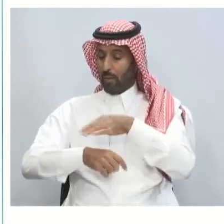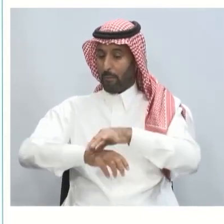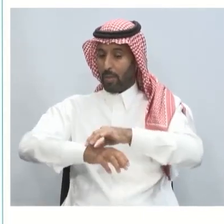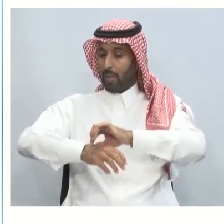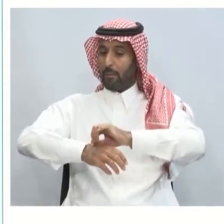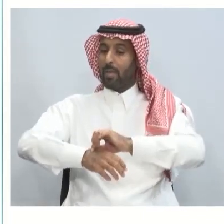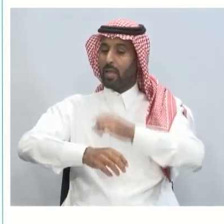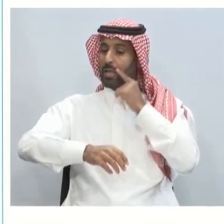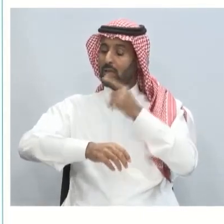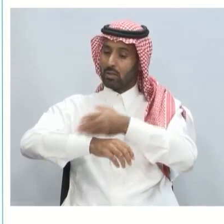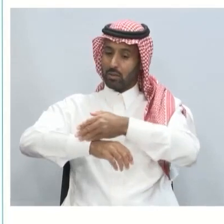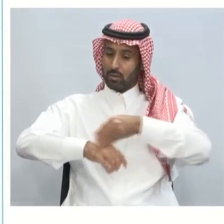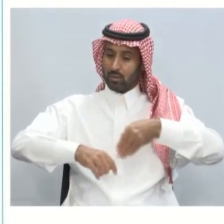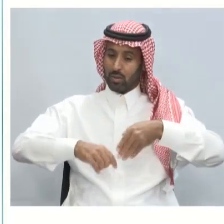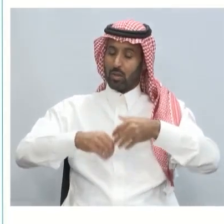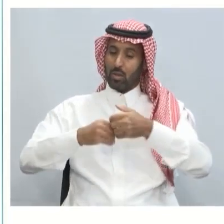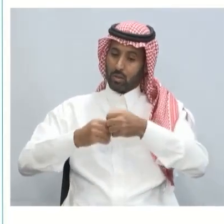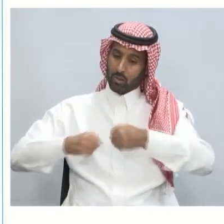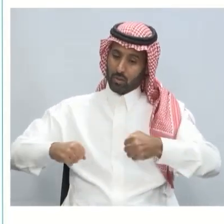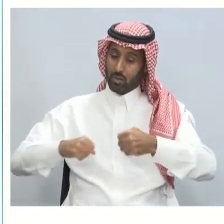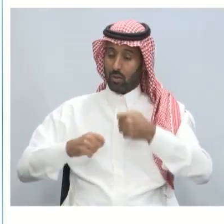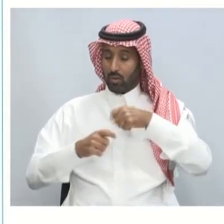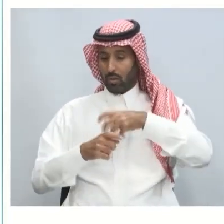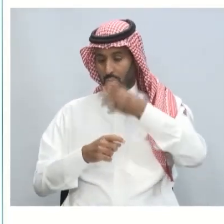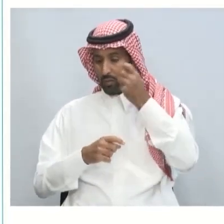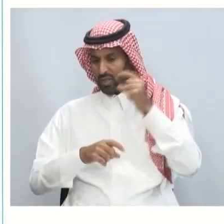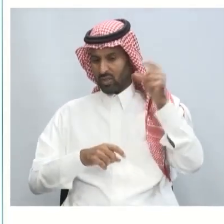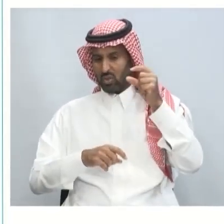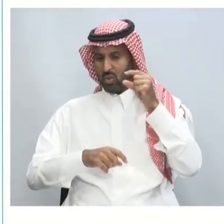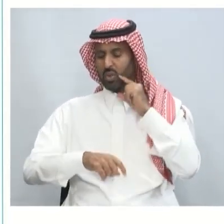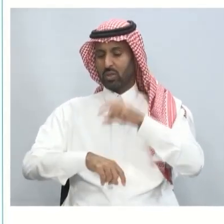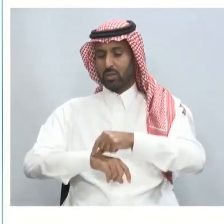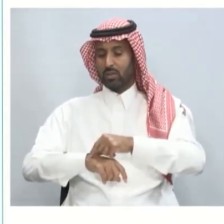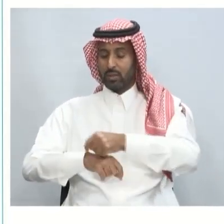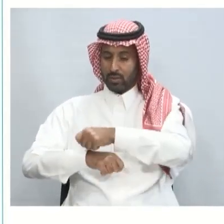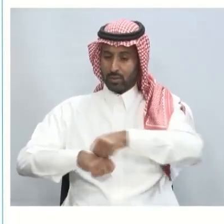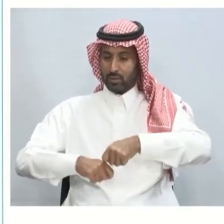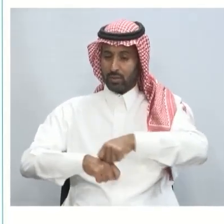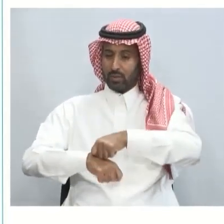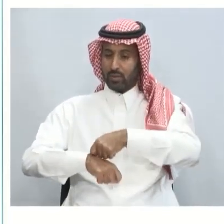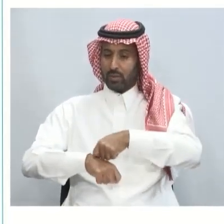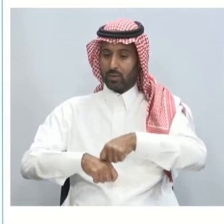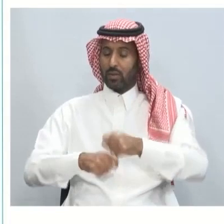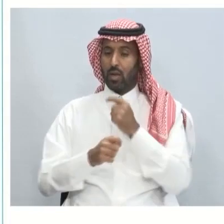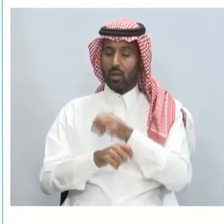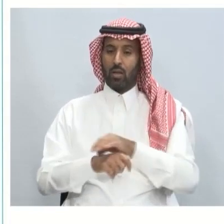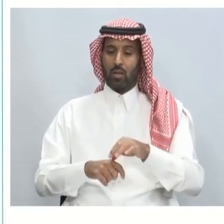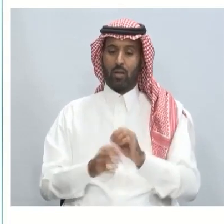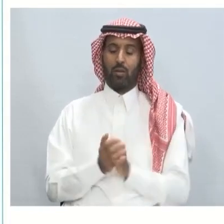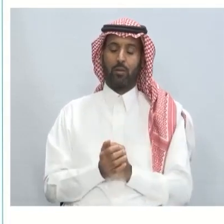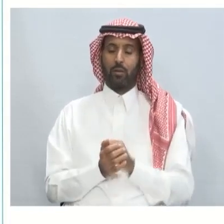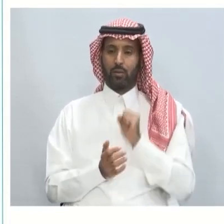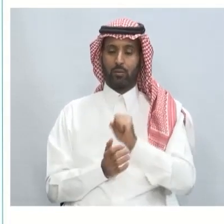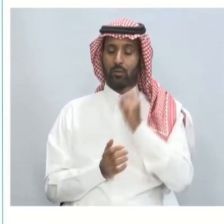six, surgeon. So number five, a surgeon. It's the letter A. This is a special kind of